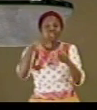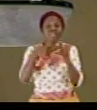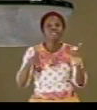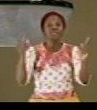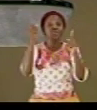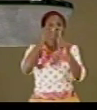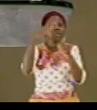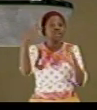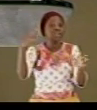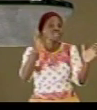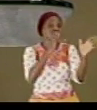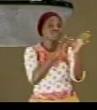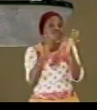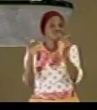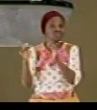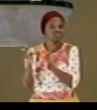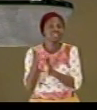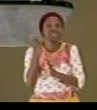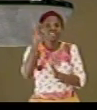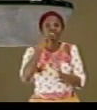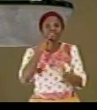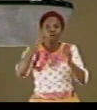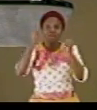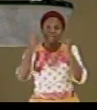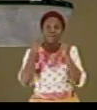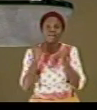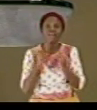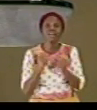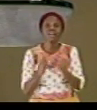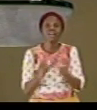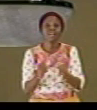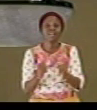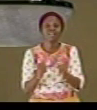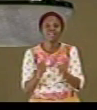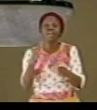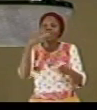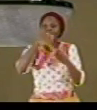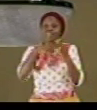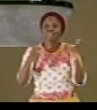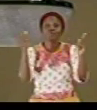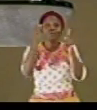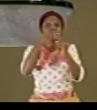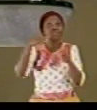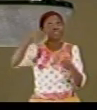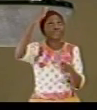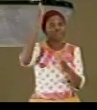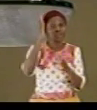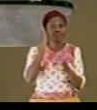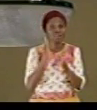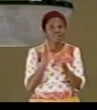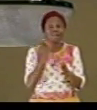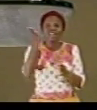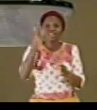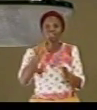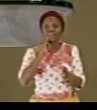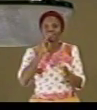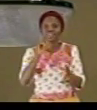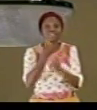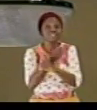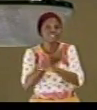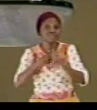of Jesus, there is power. In the word of God, there